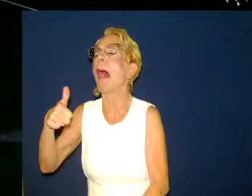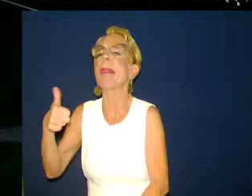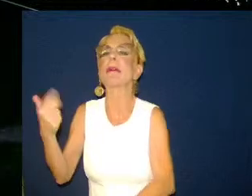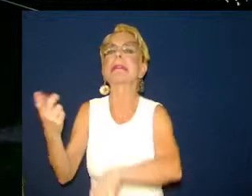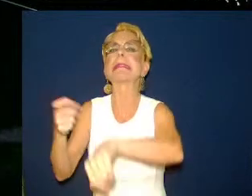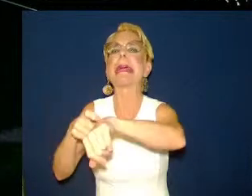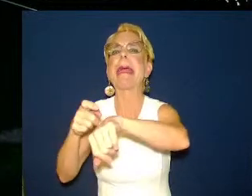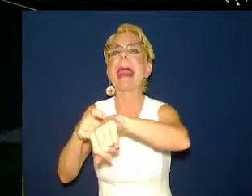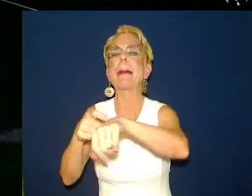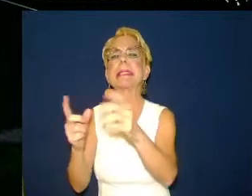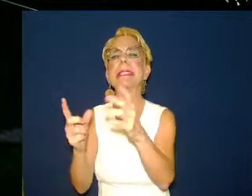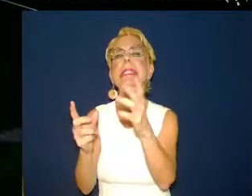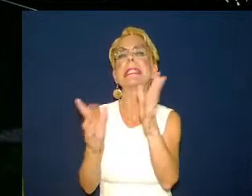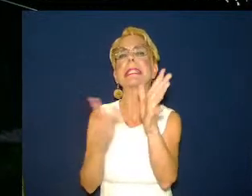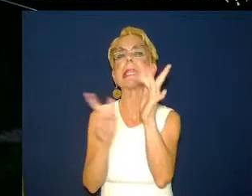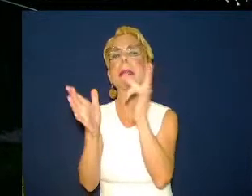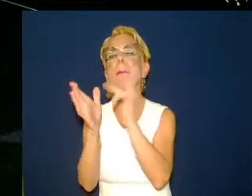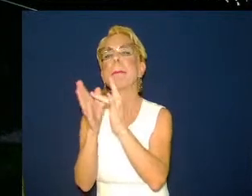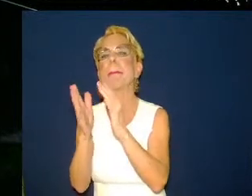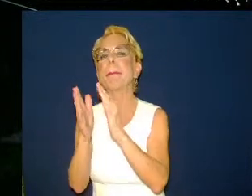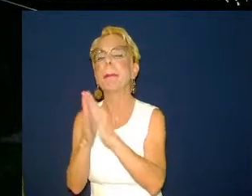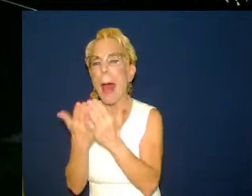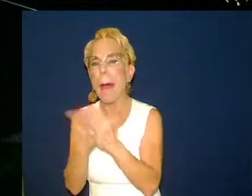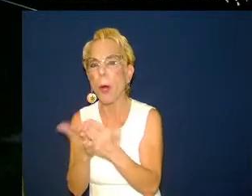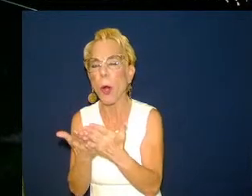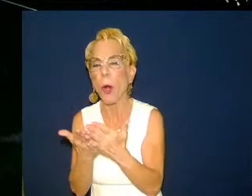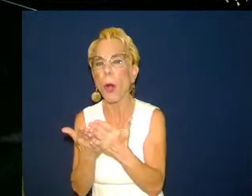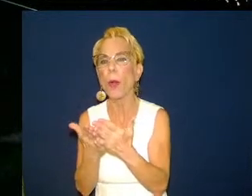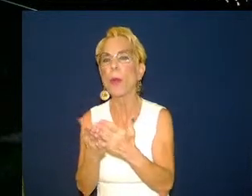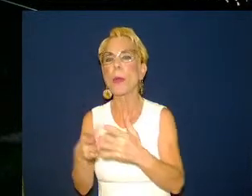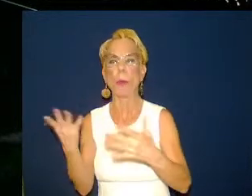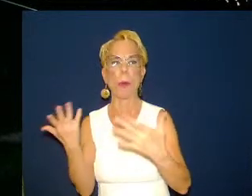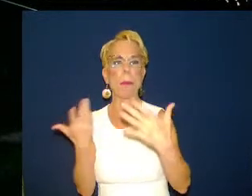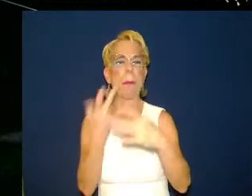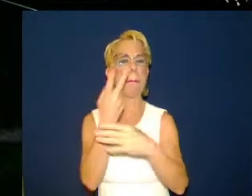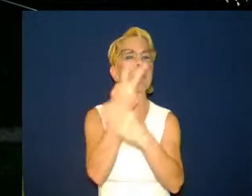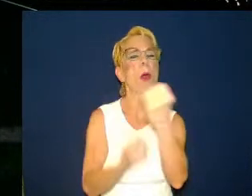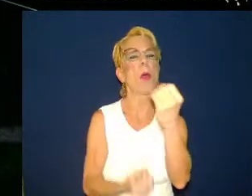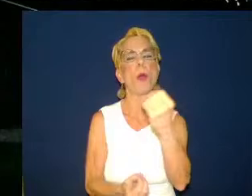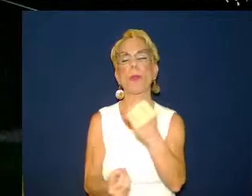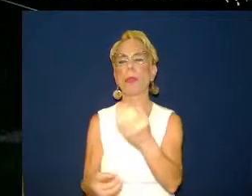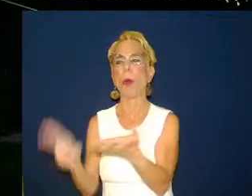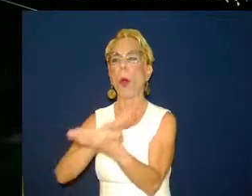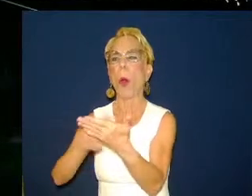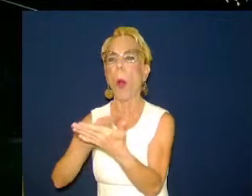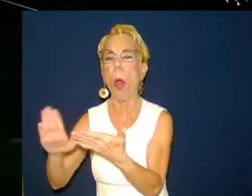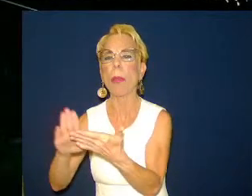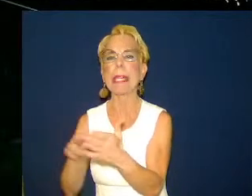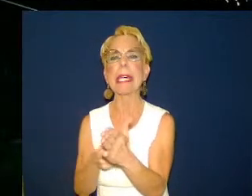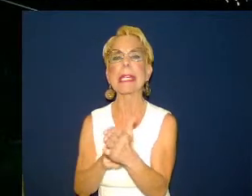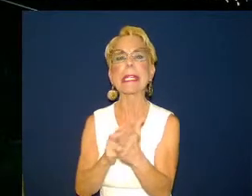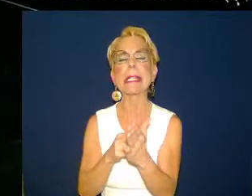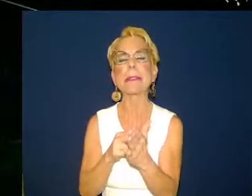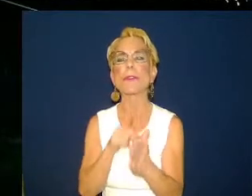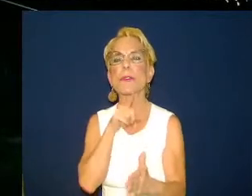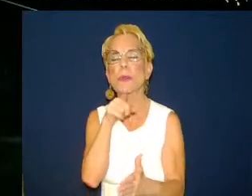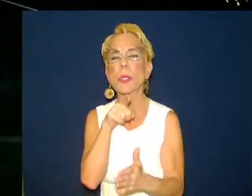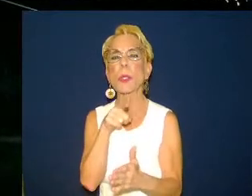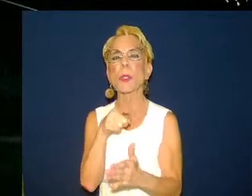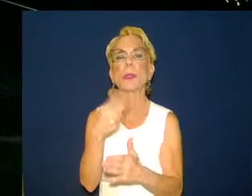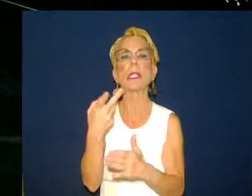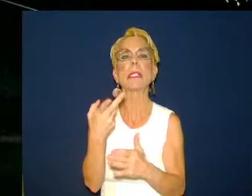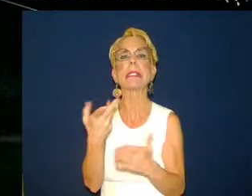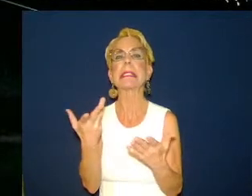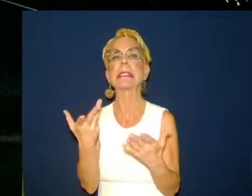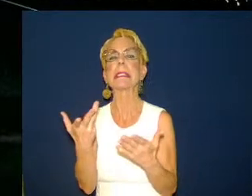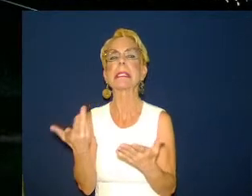other reference to God the Father as being holy and true. The word holy means this,